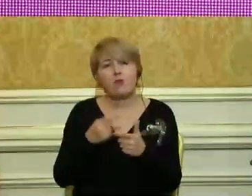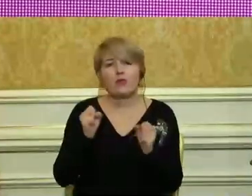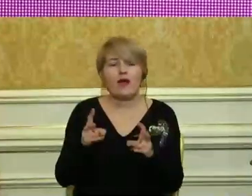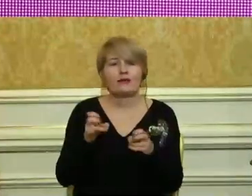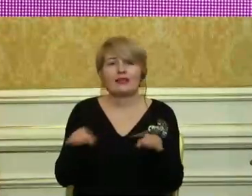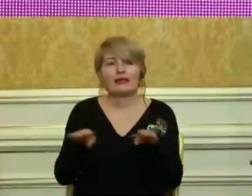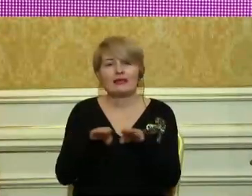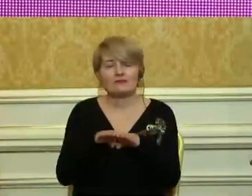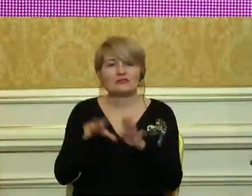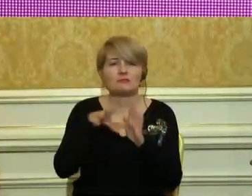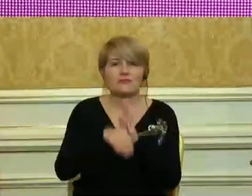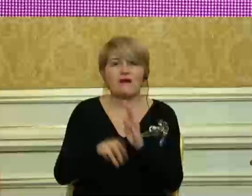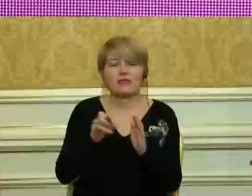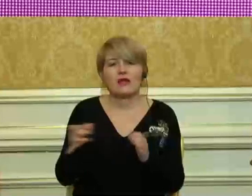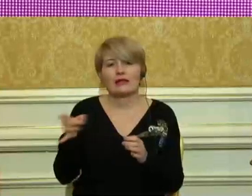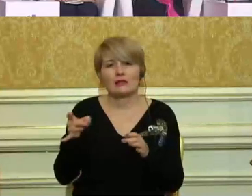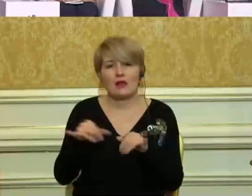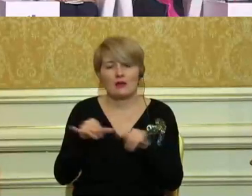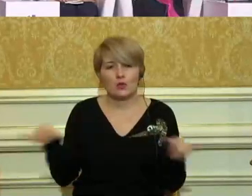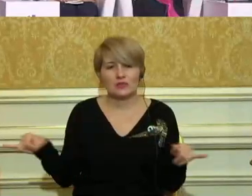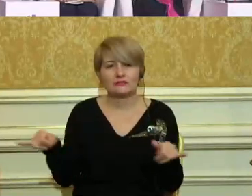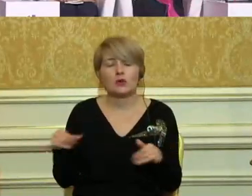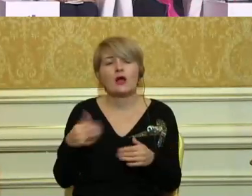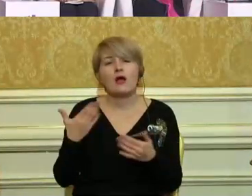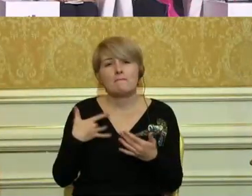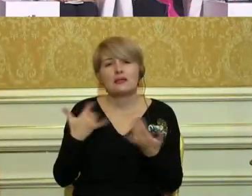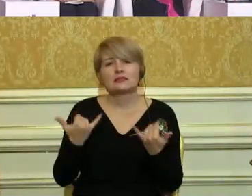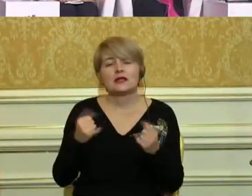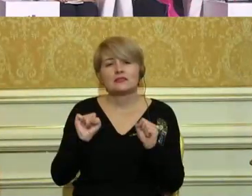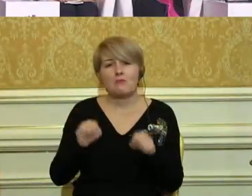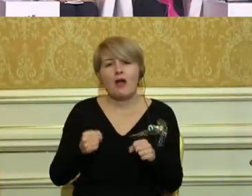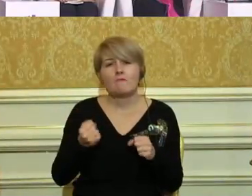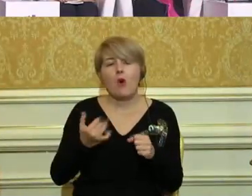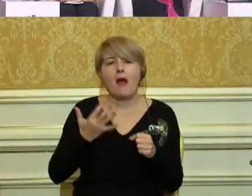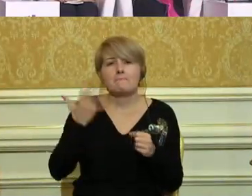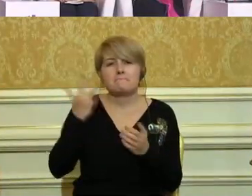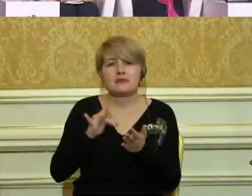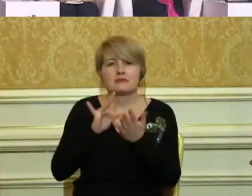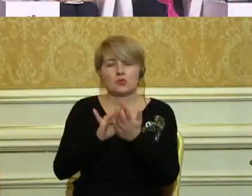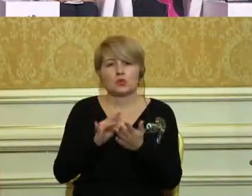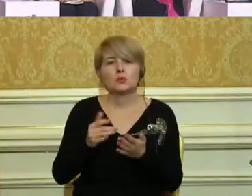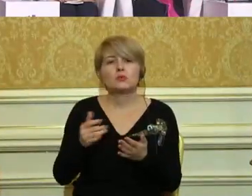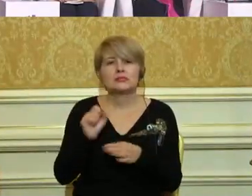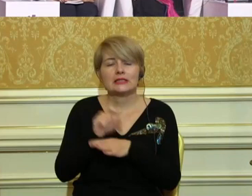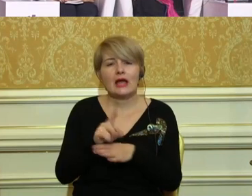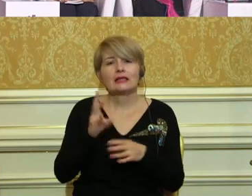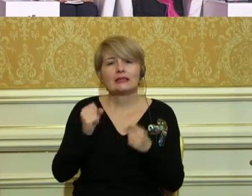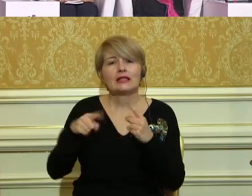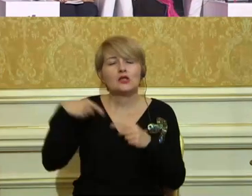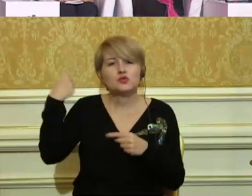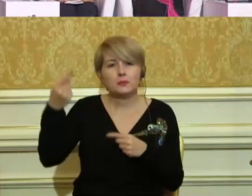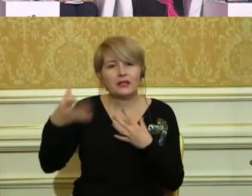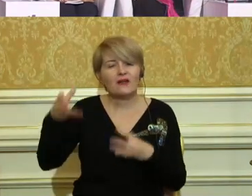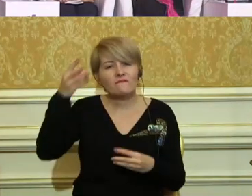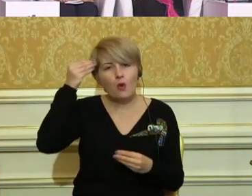that's the how the inequality impacts into the development processes. So, well, that's the very ambitious task for